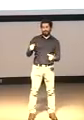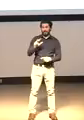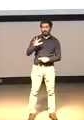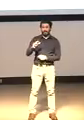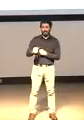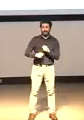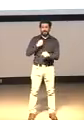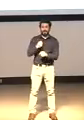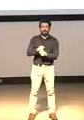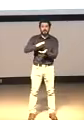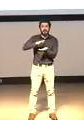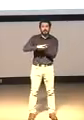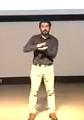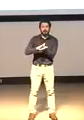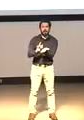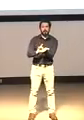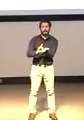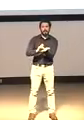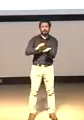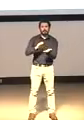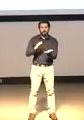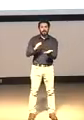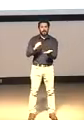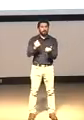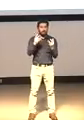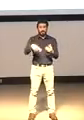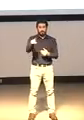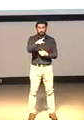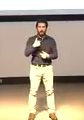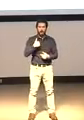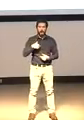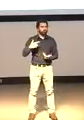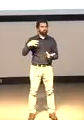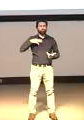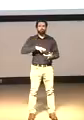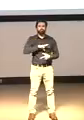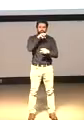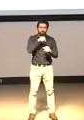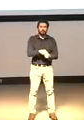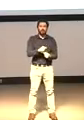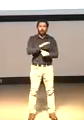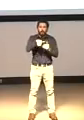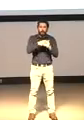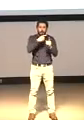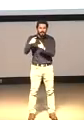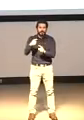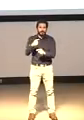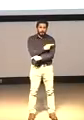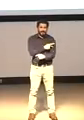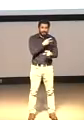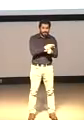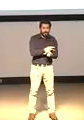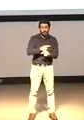of, as many of you, participating in all of our core missions: patient care, research, and education.